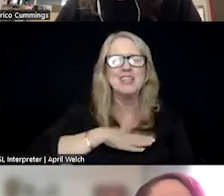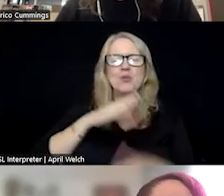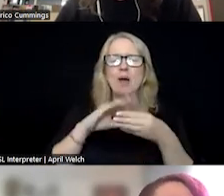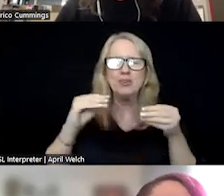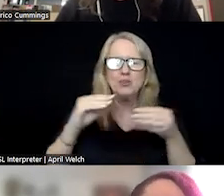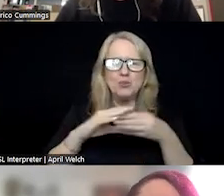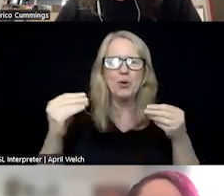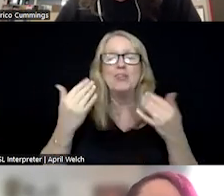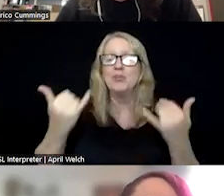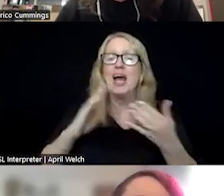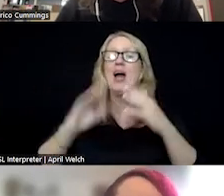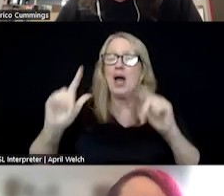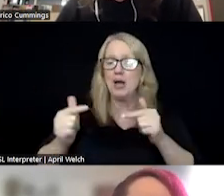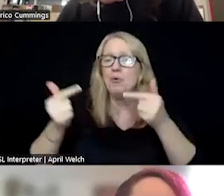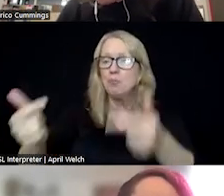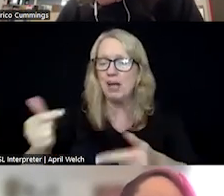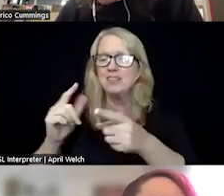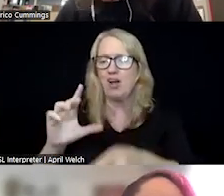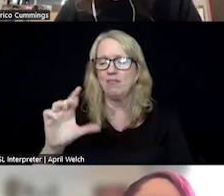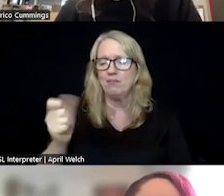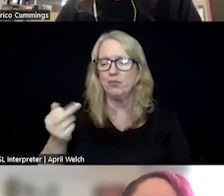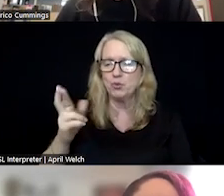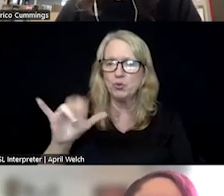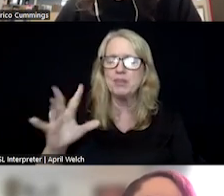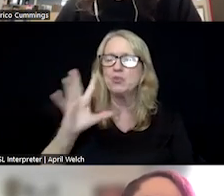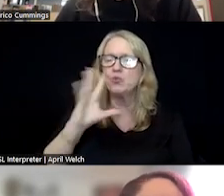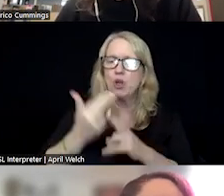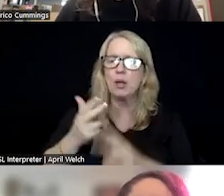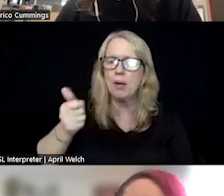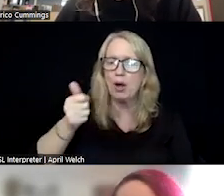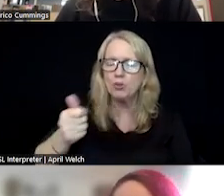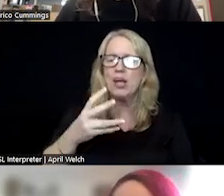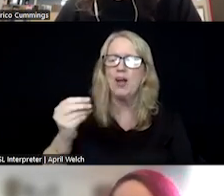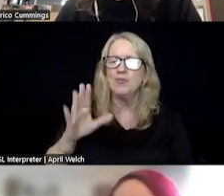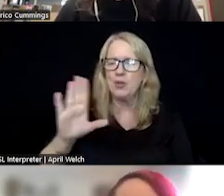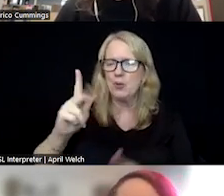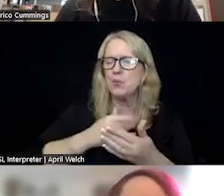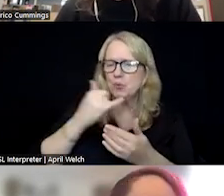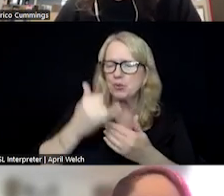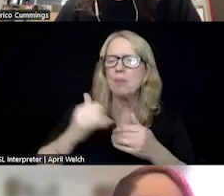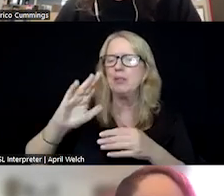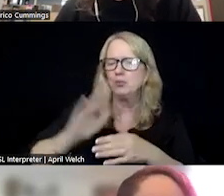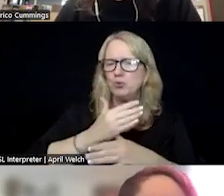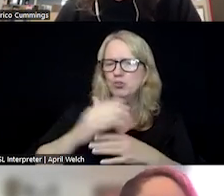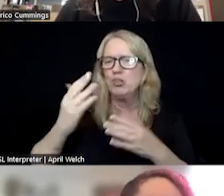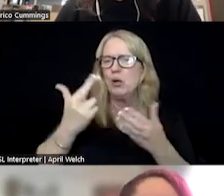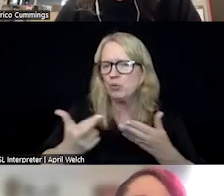I'm going to pass it off to Christy to talk a little bit about herself, her project, and share some resources with you. Thank